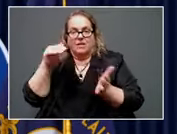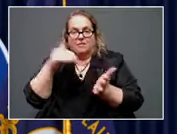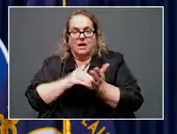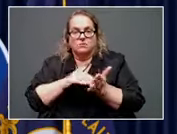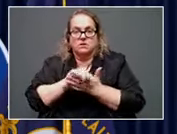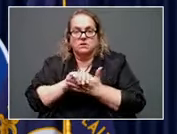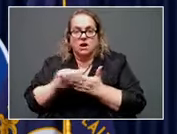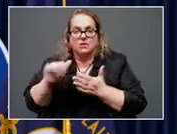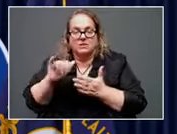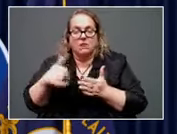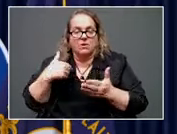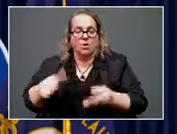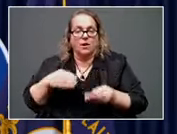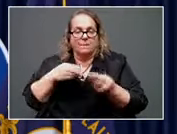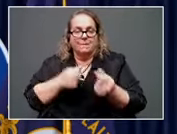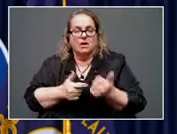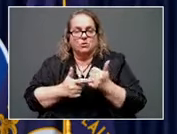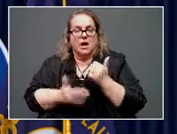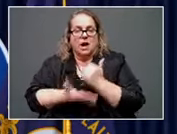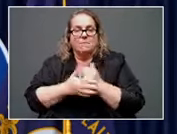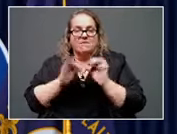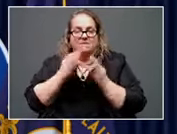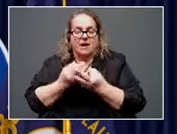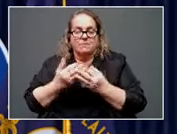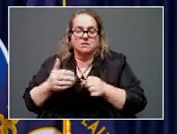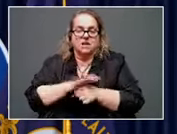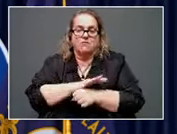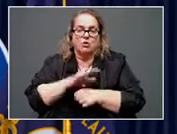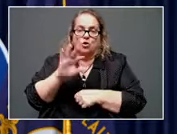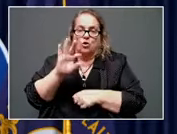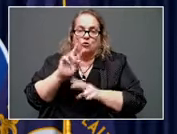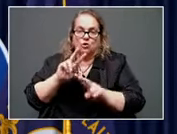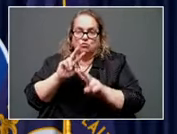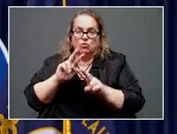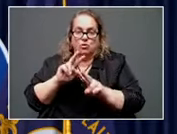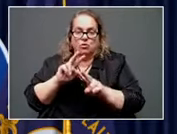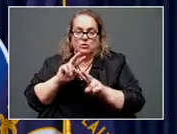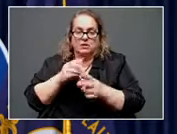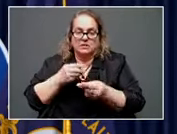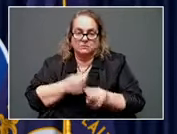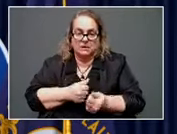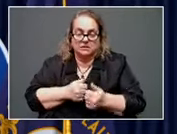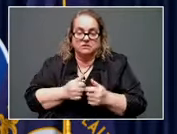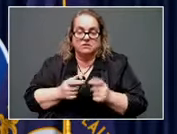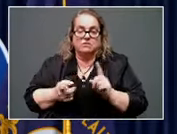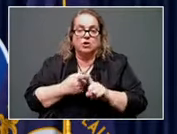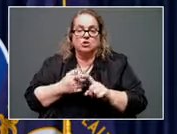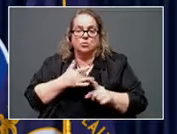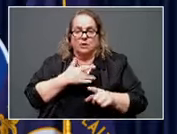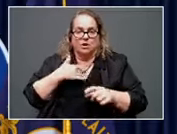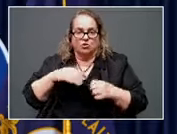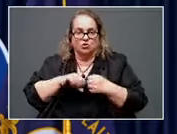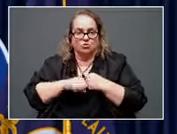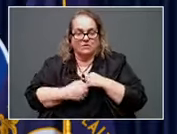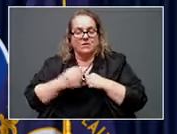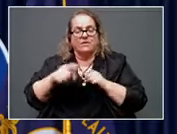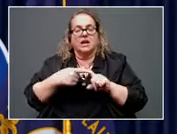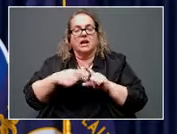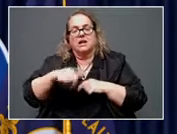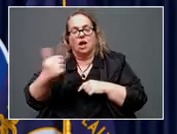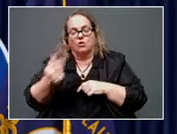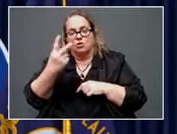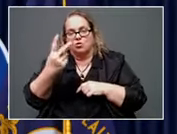out to help families cover funeral expenses. First thing we do is grieve together. And another $2 million in assistance has been sent out to